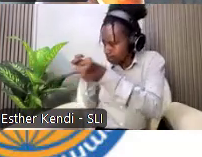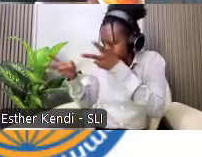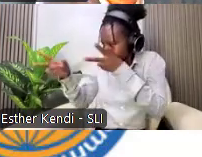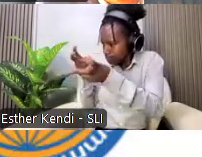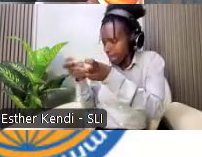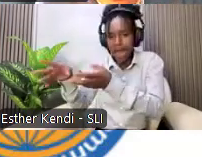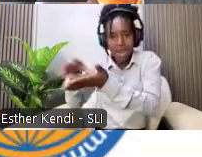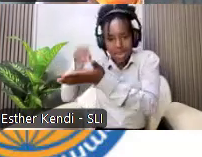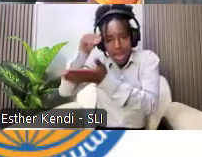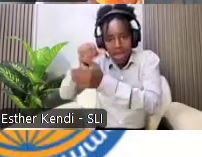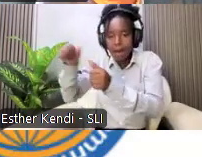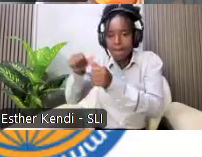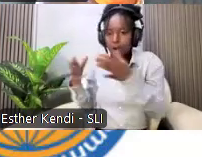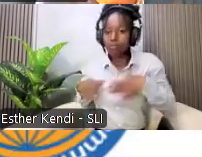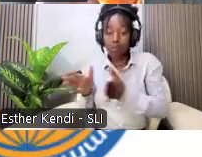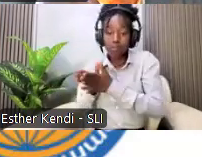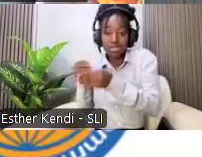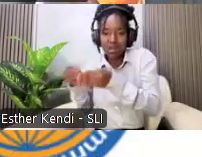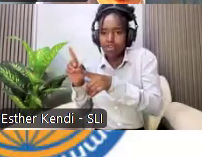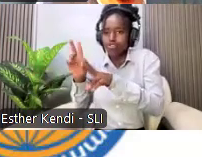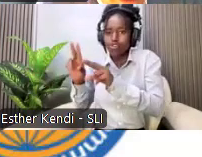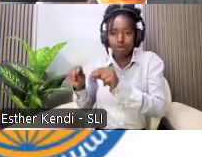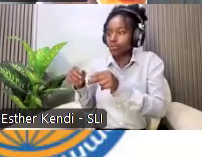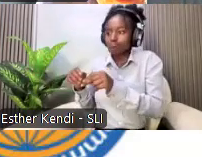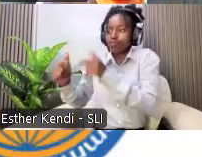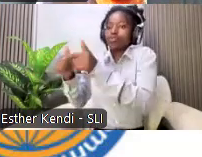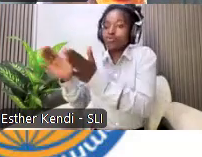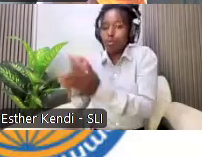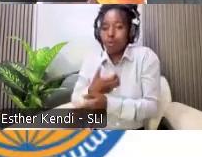but most still don't around the world. Next slide.